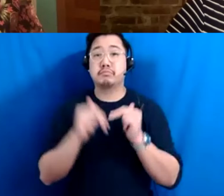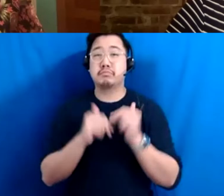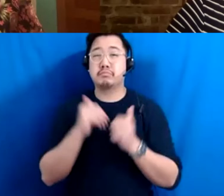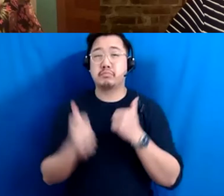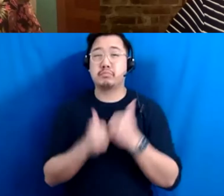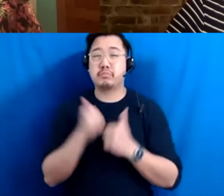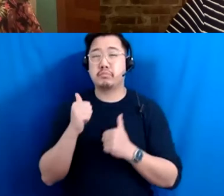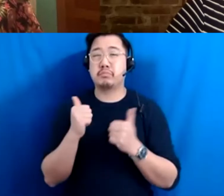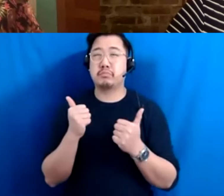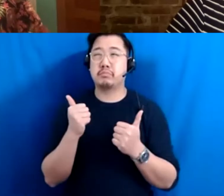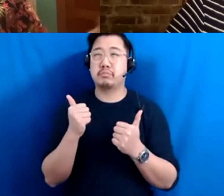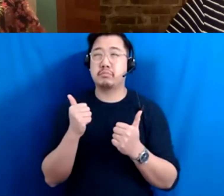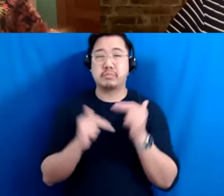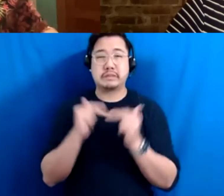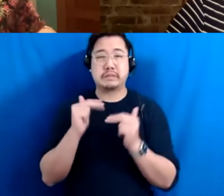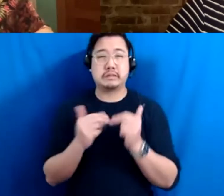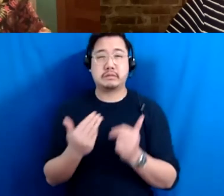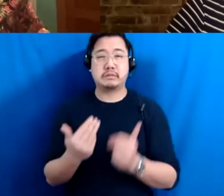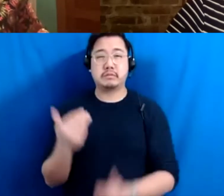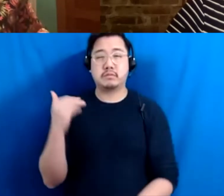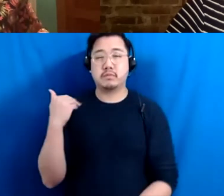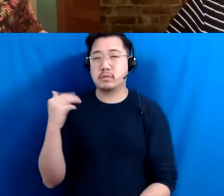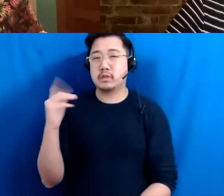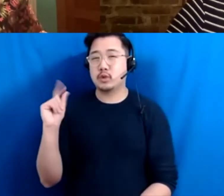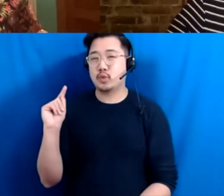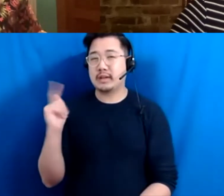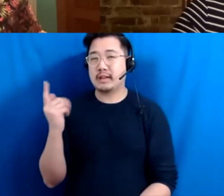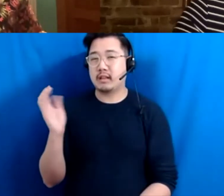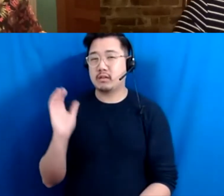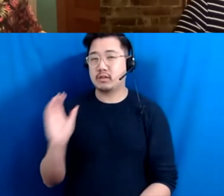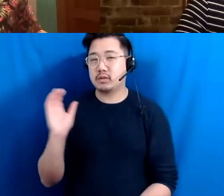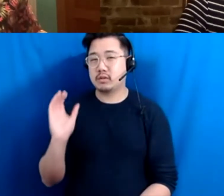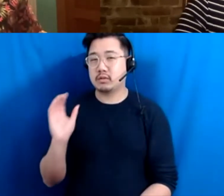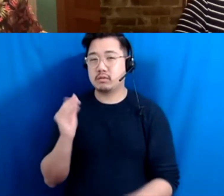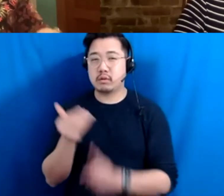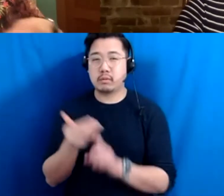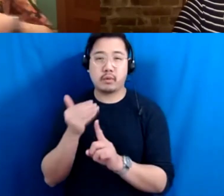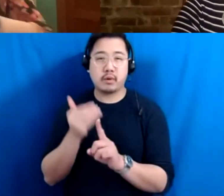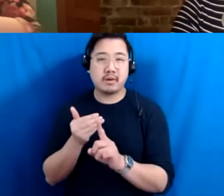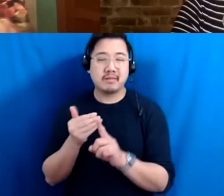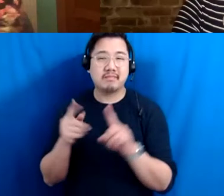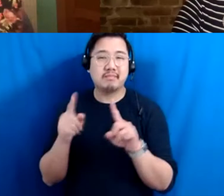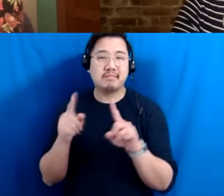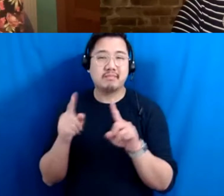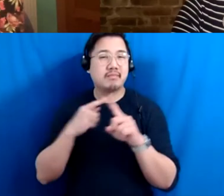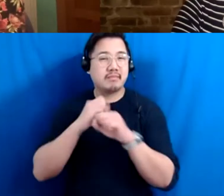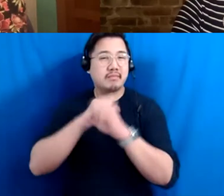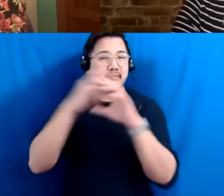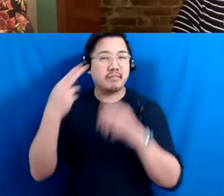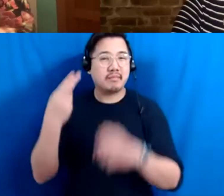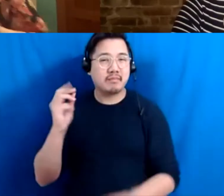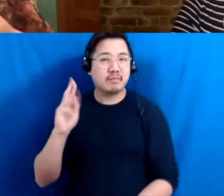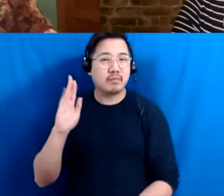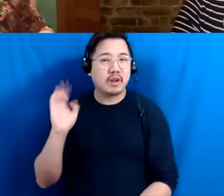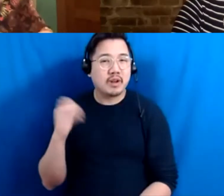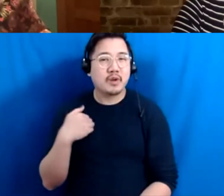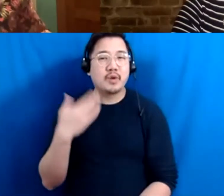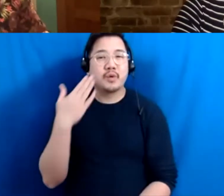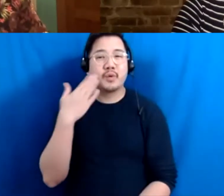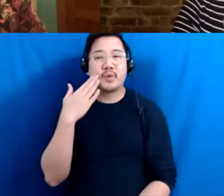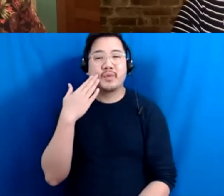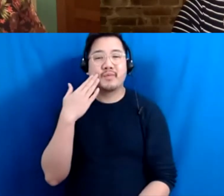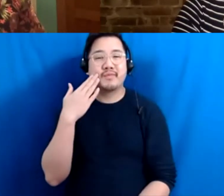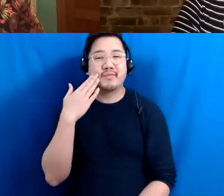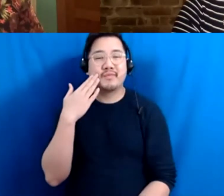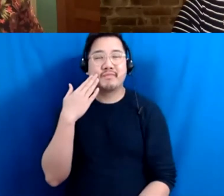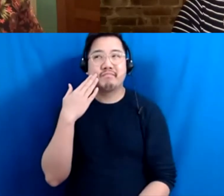20th century, or a little before. But I think about horses coming through the back,